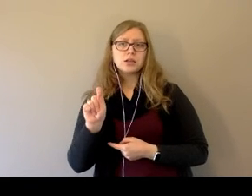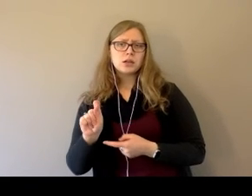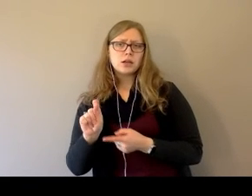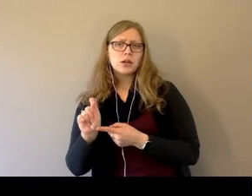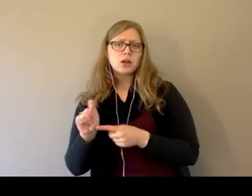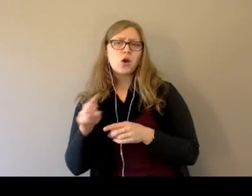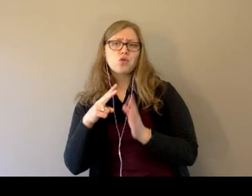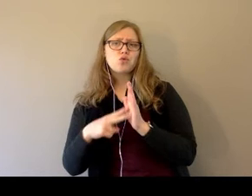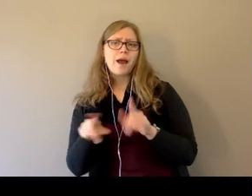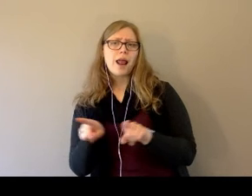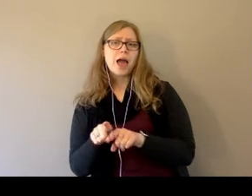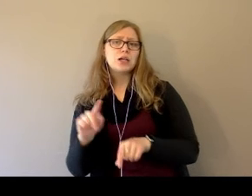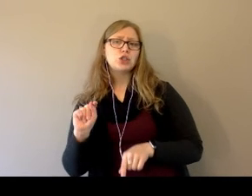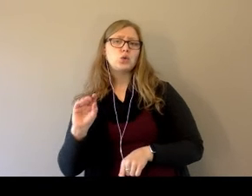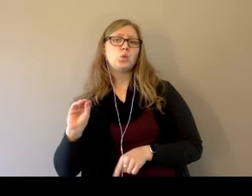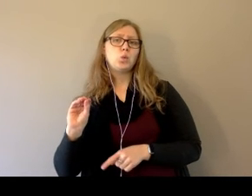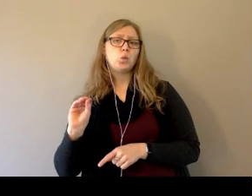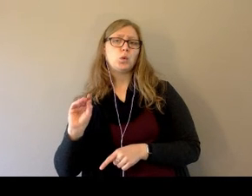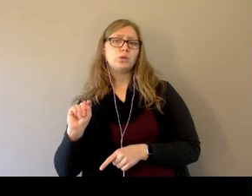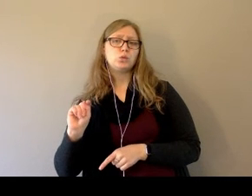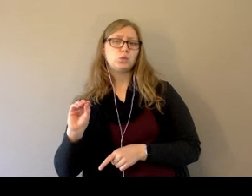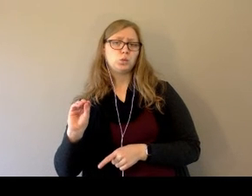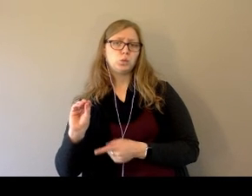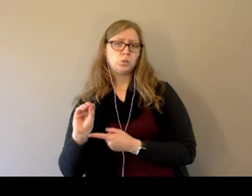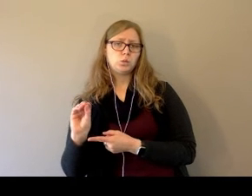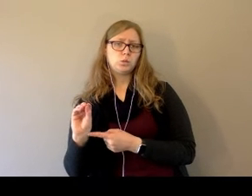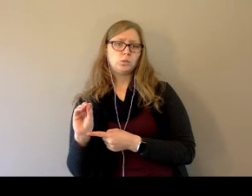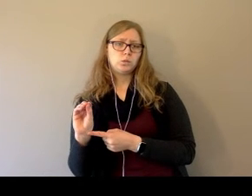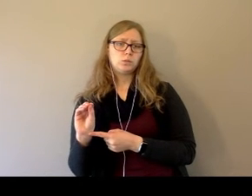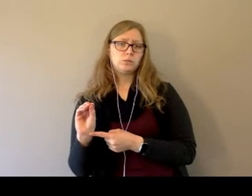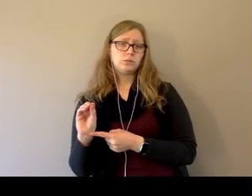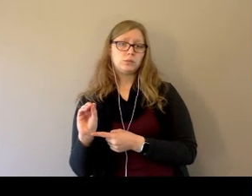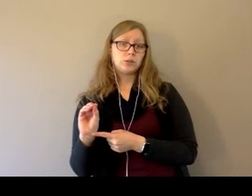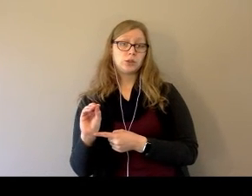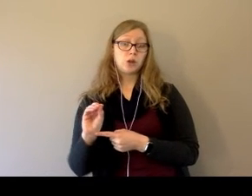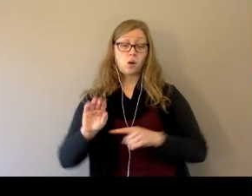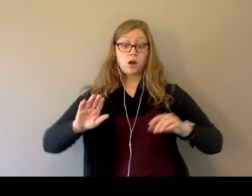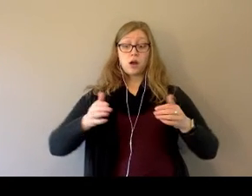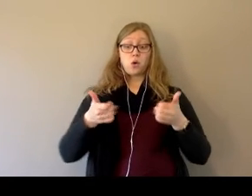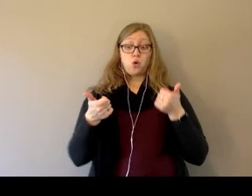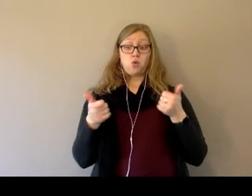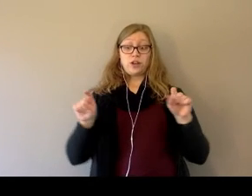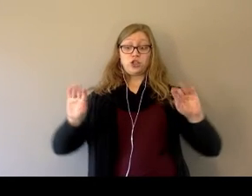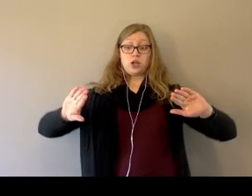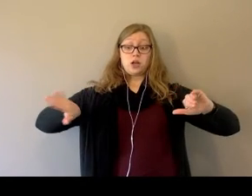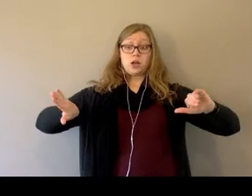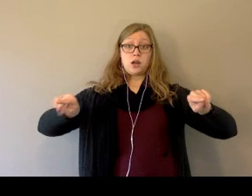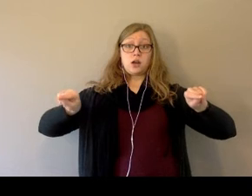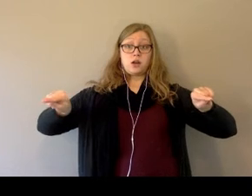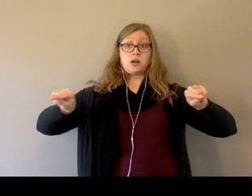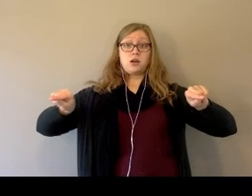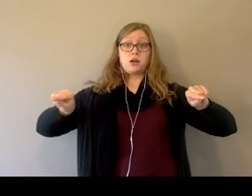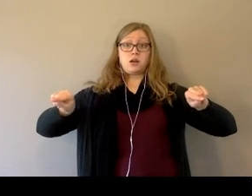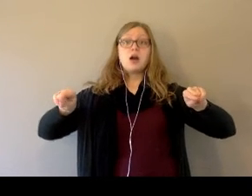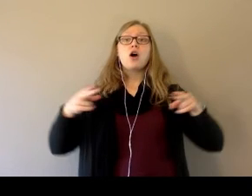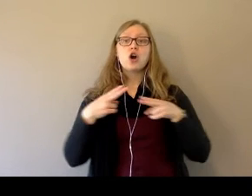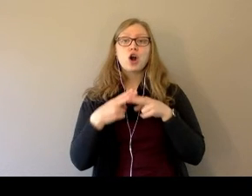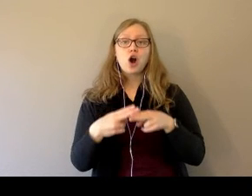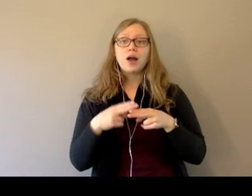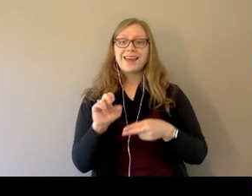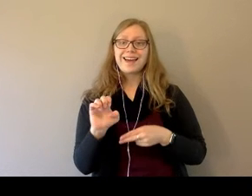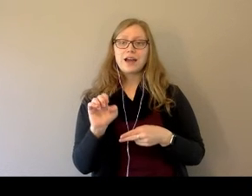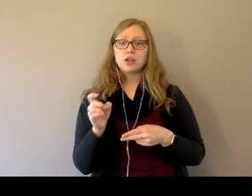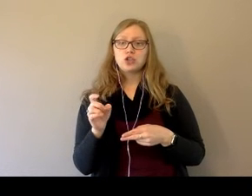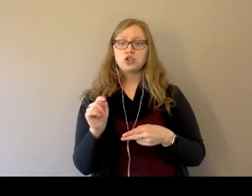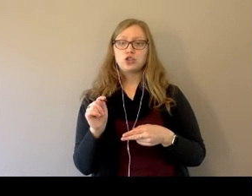to D. The extremes are the two values that are farthest apart. So we can see A and D